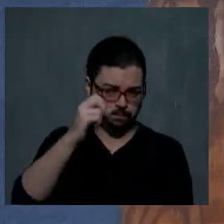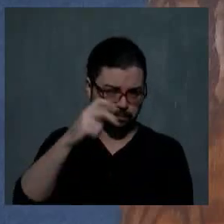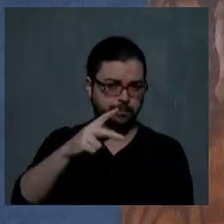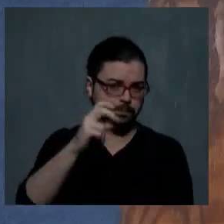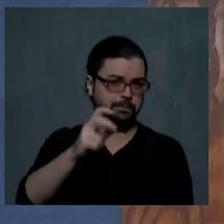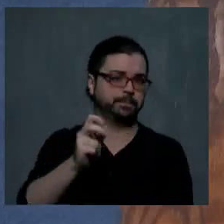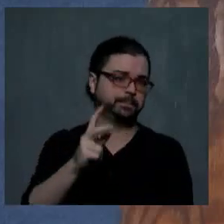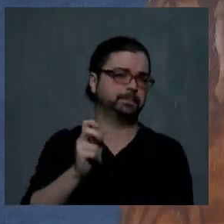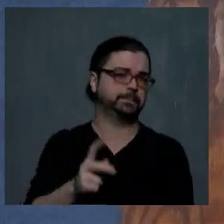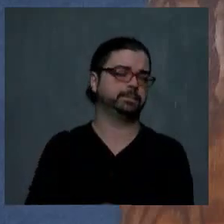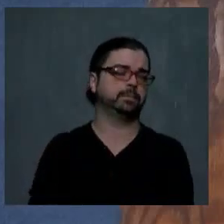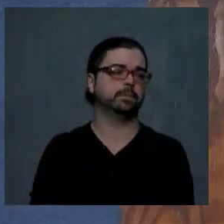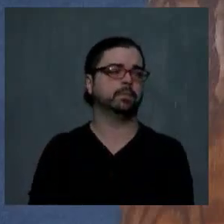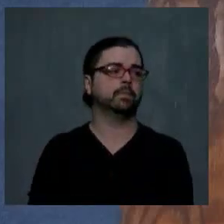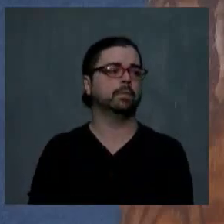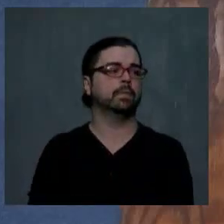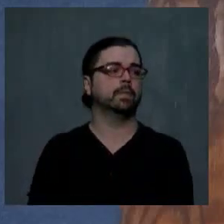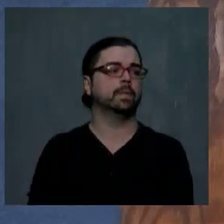Okay.